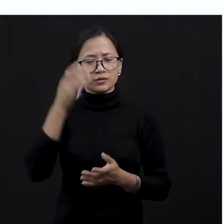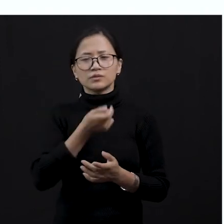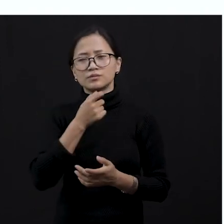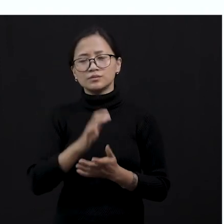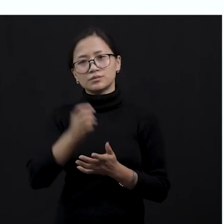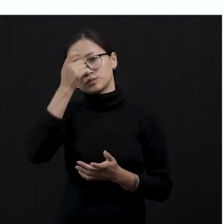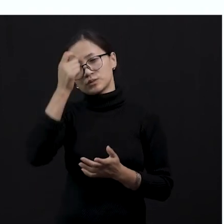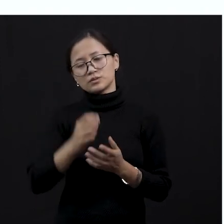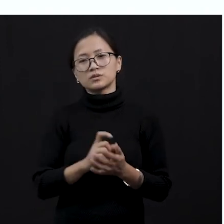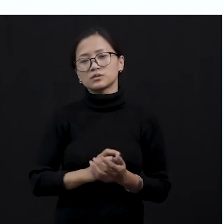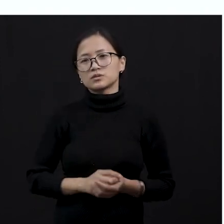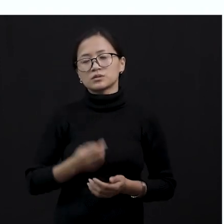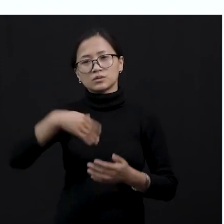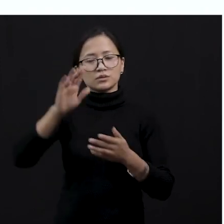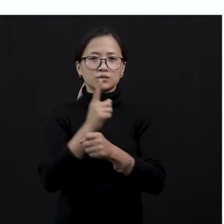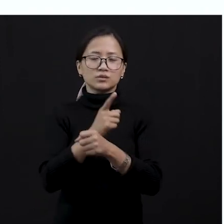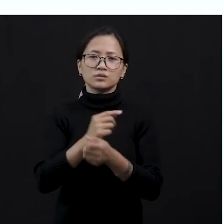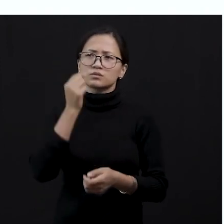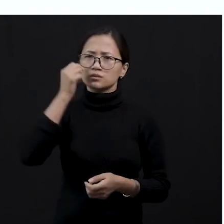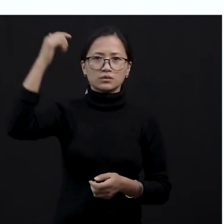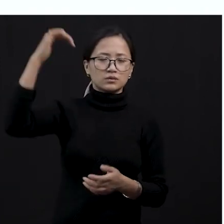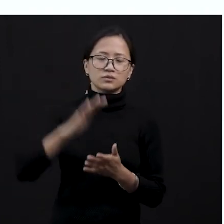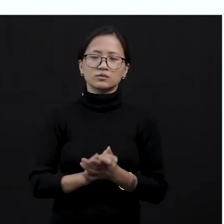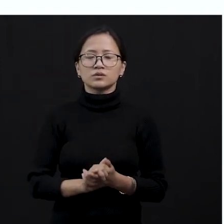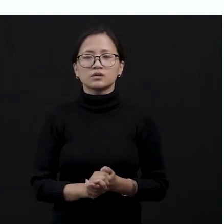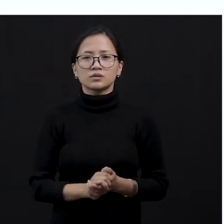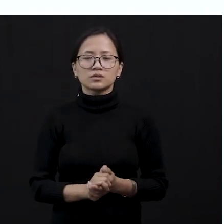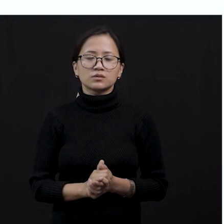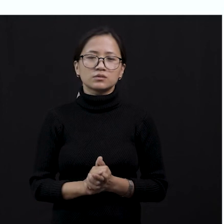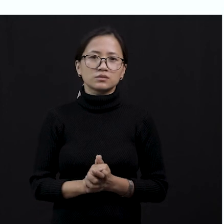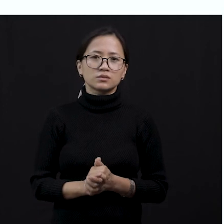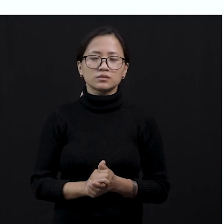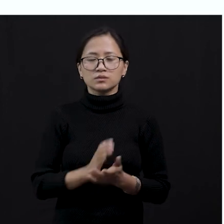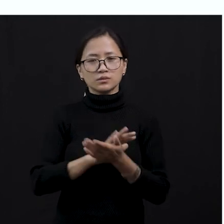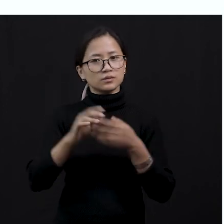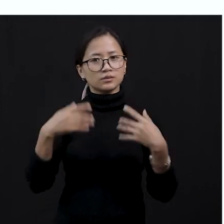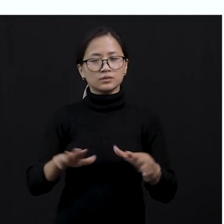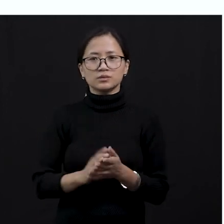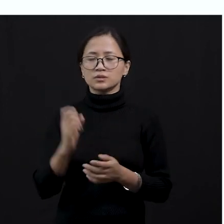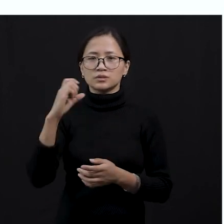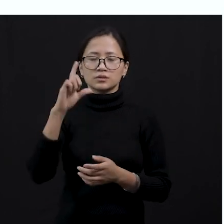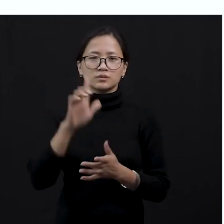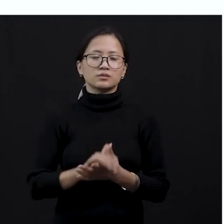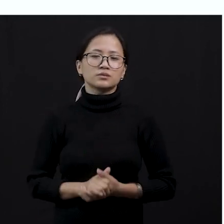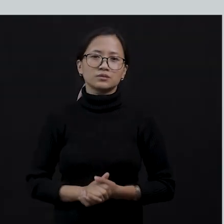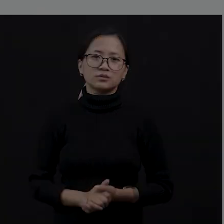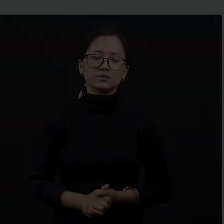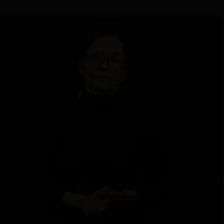doubt, you can always go to your teachers or your elders, okay, for clarification. So this will be the end for today's class.